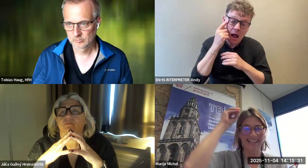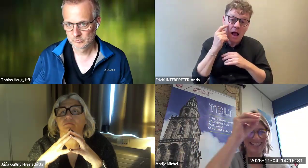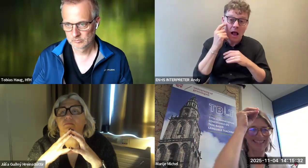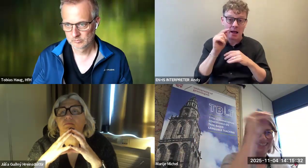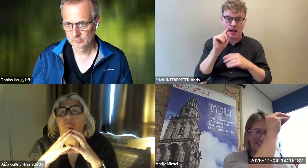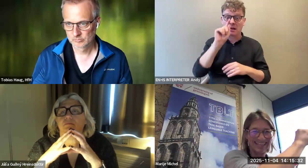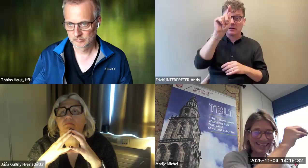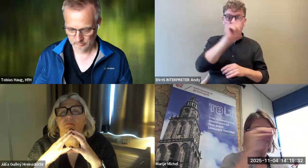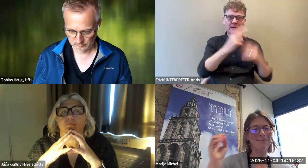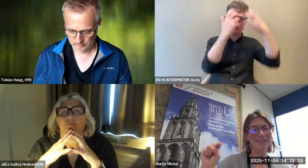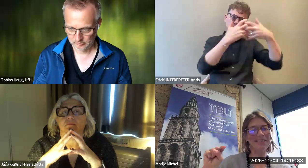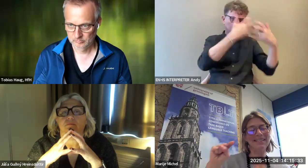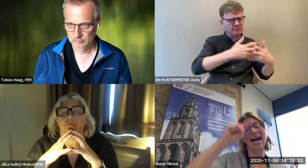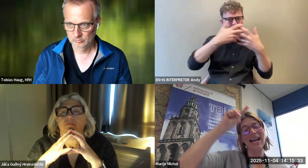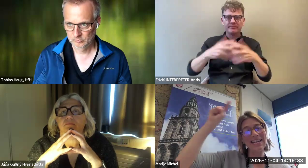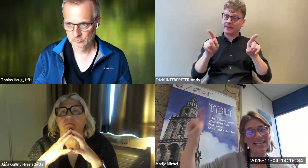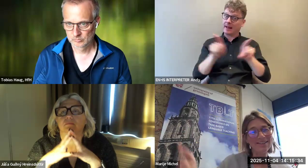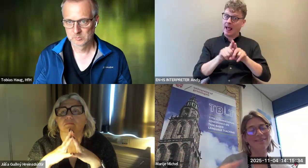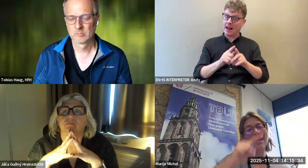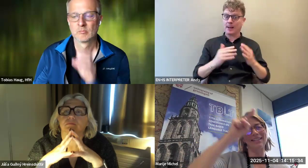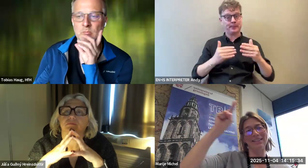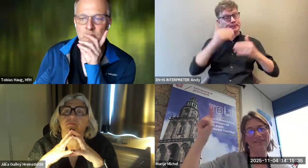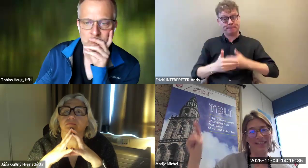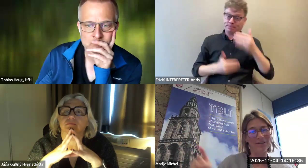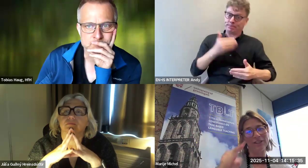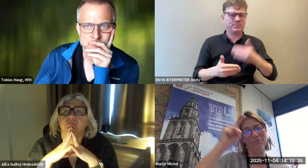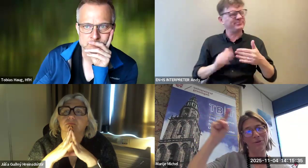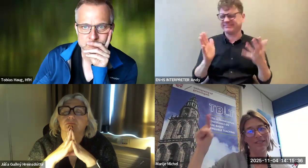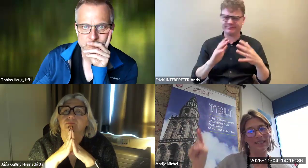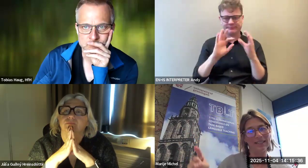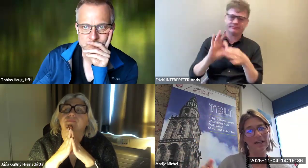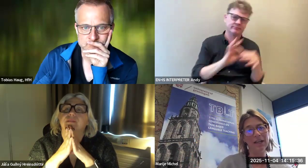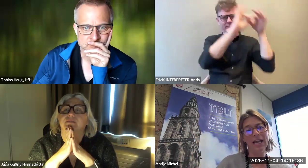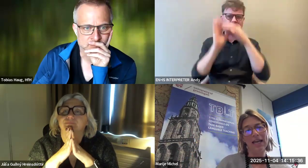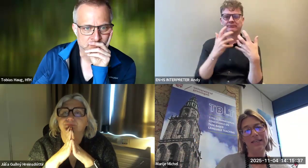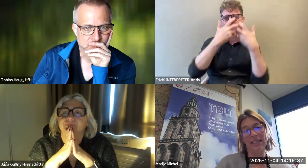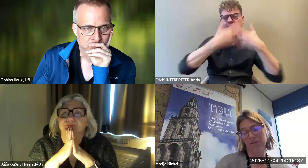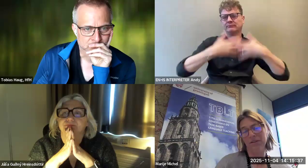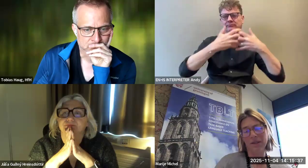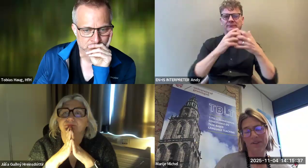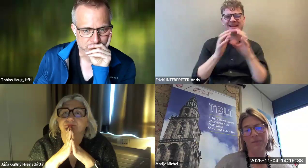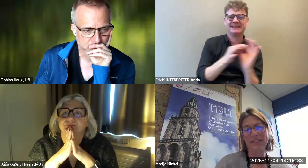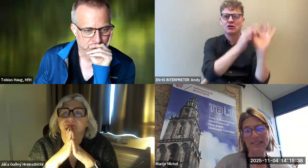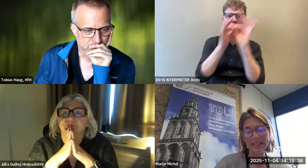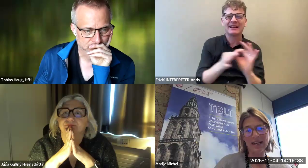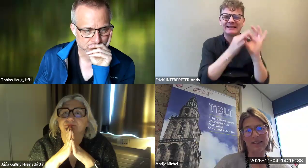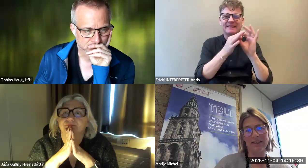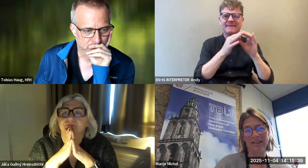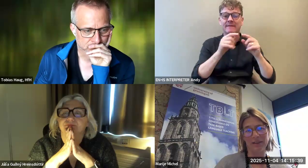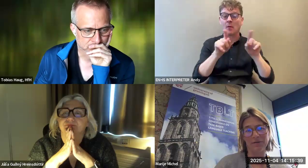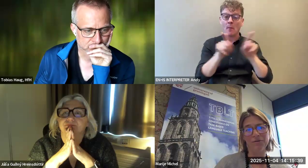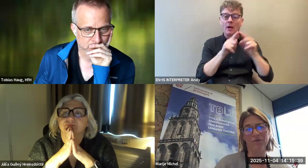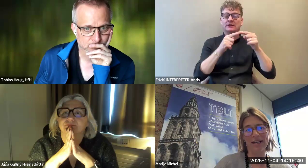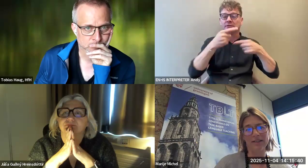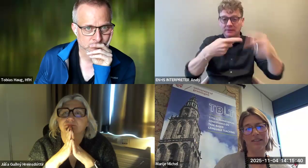do in these stages, but it's a highly interactive and iterative process. And that's also something we see